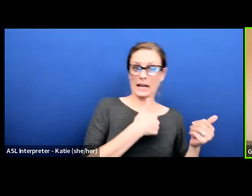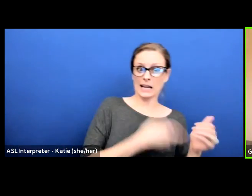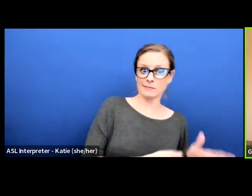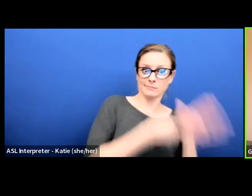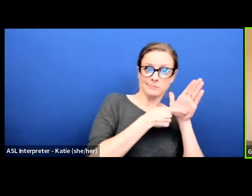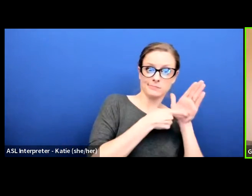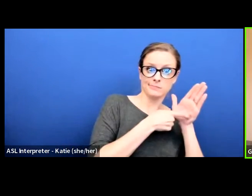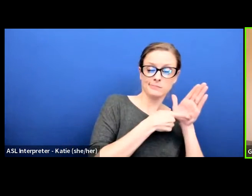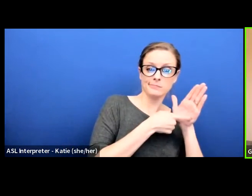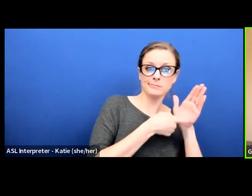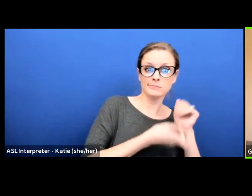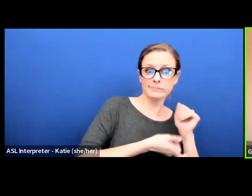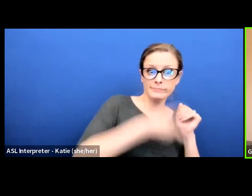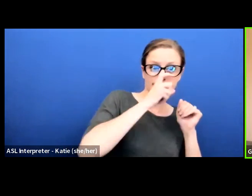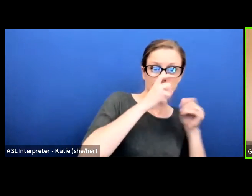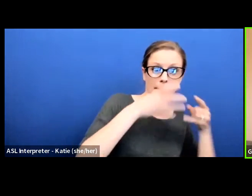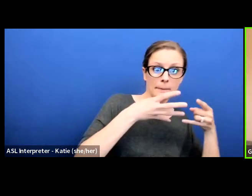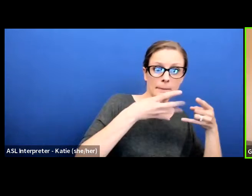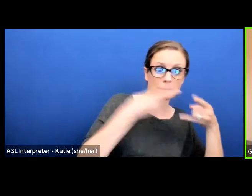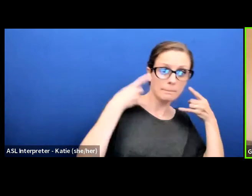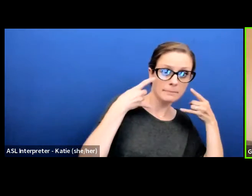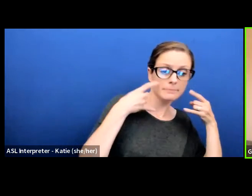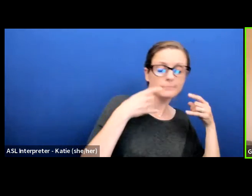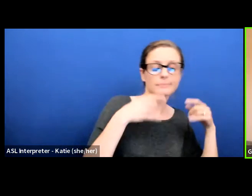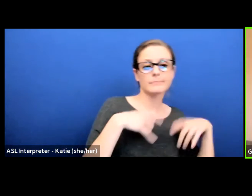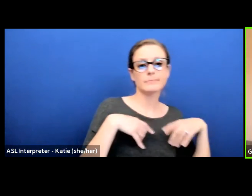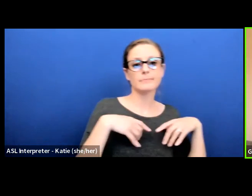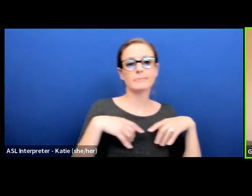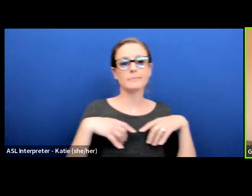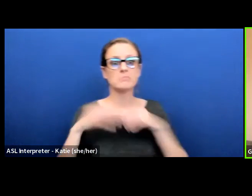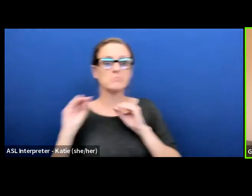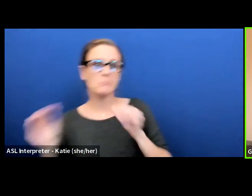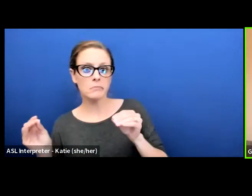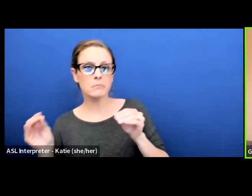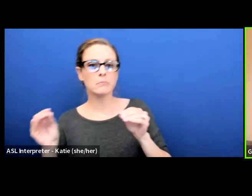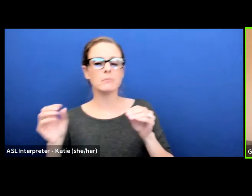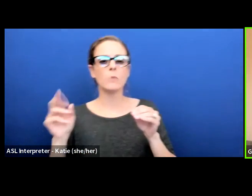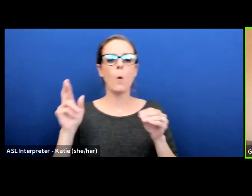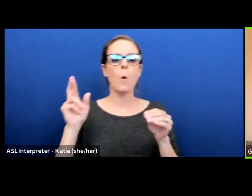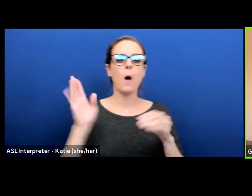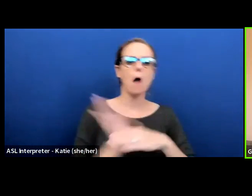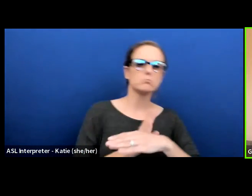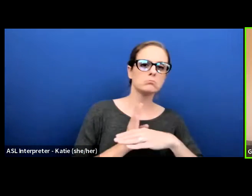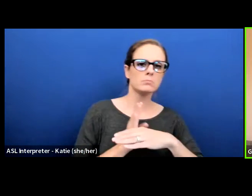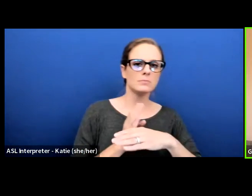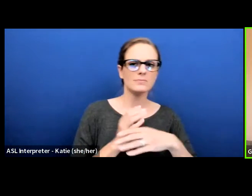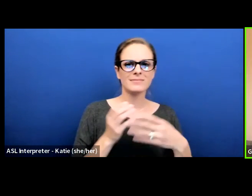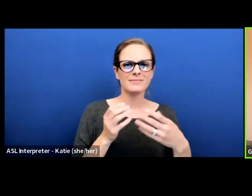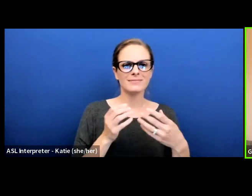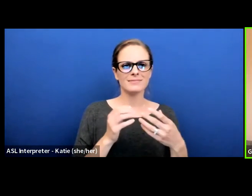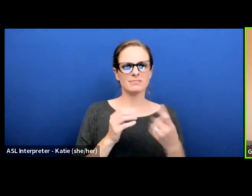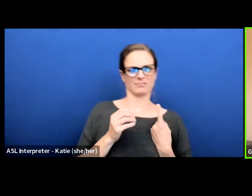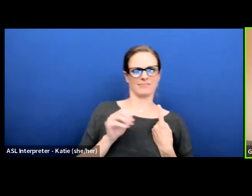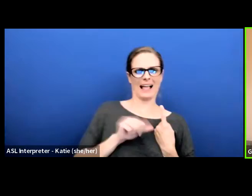lessen mandates, and if there is no uniformity when you look at it from